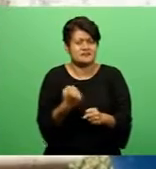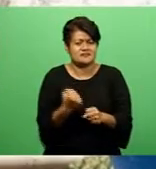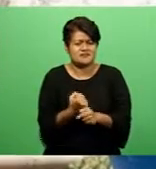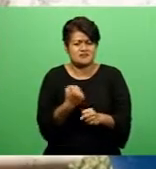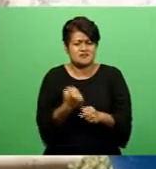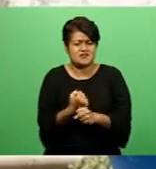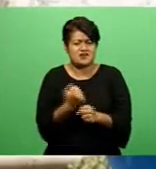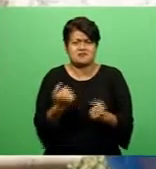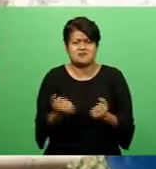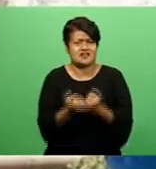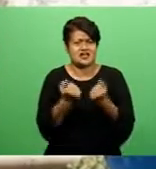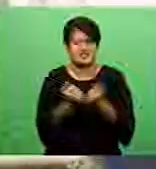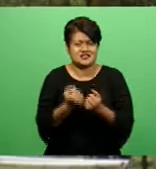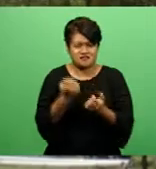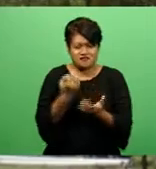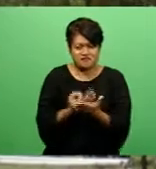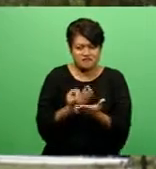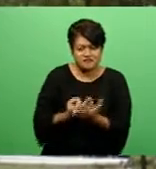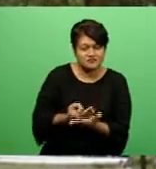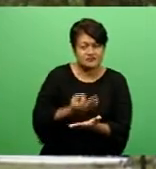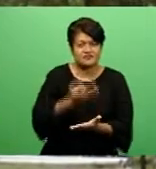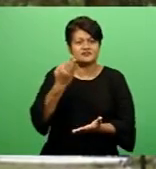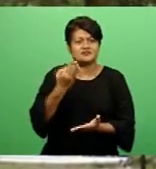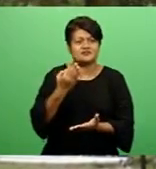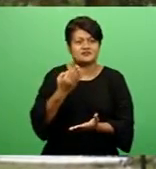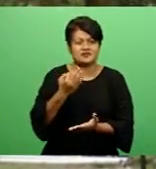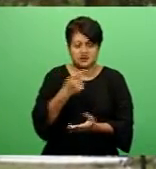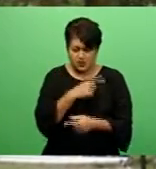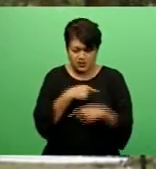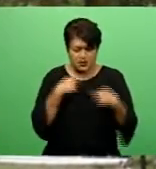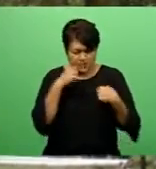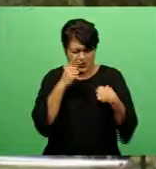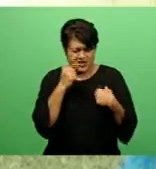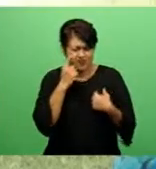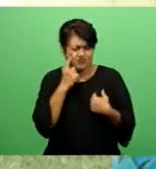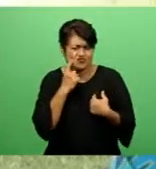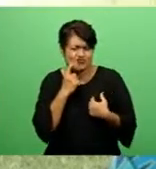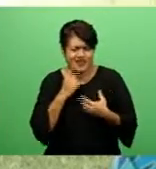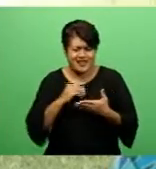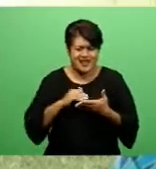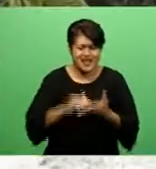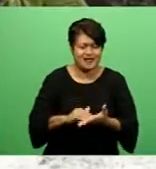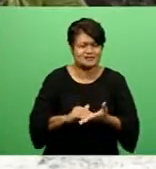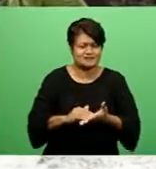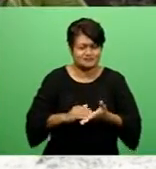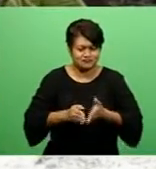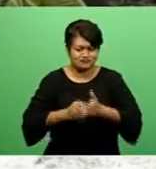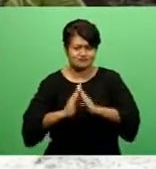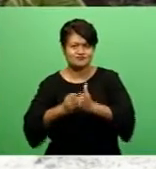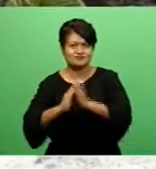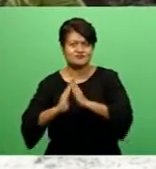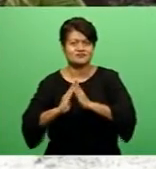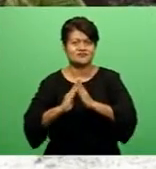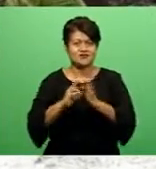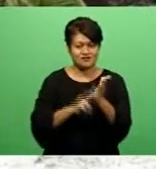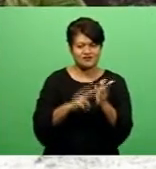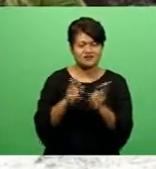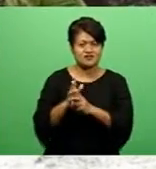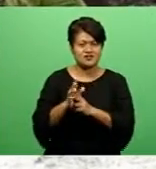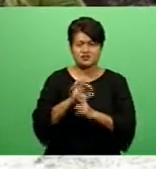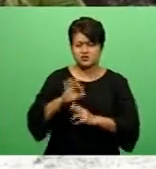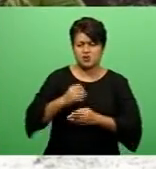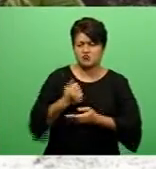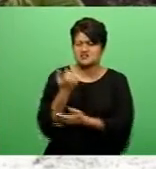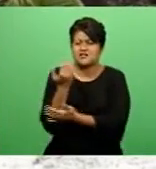fundraising and all this to be able to sustain whatever the needs. We don't rely to the government. Taoe says they are constructing